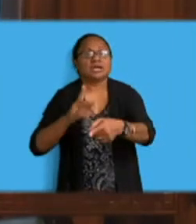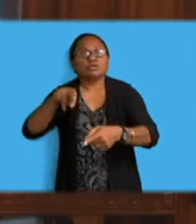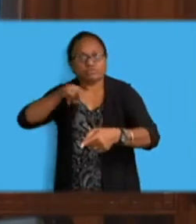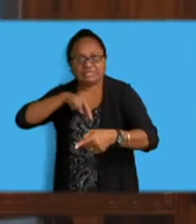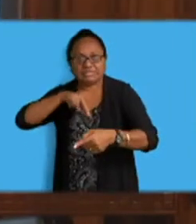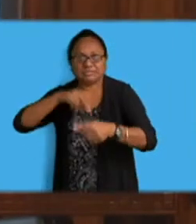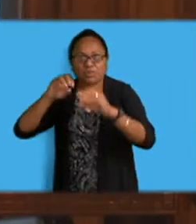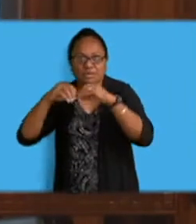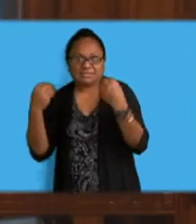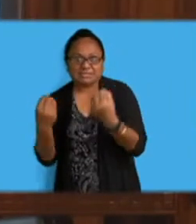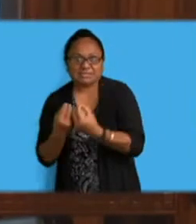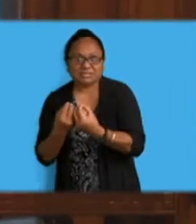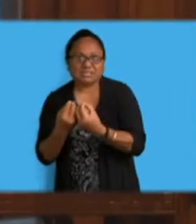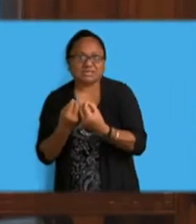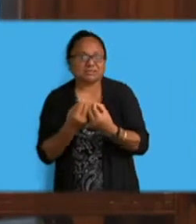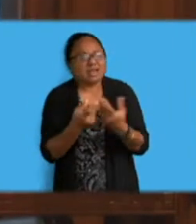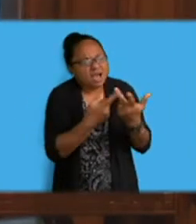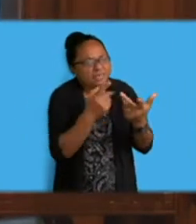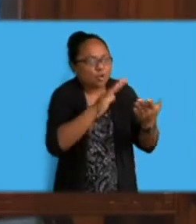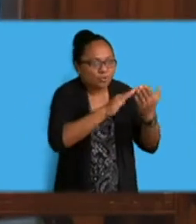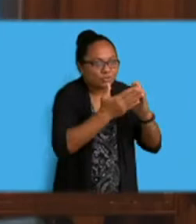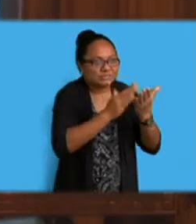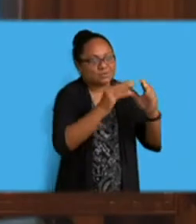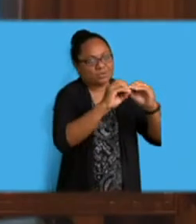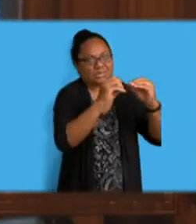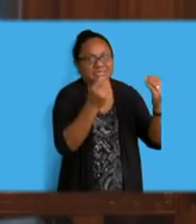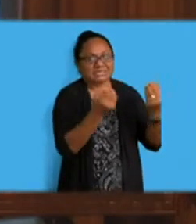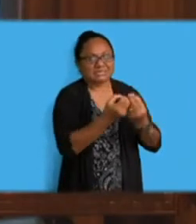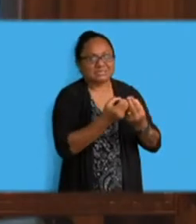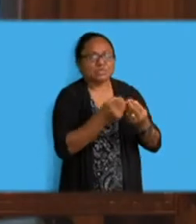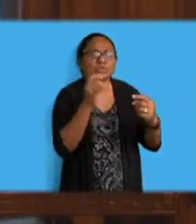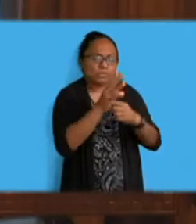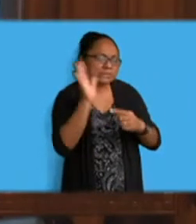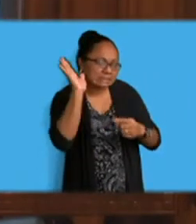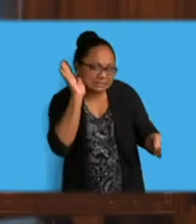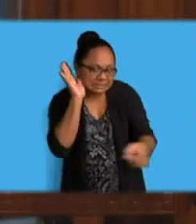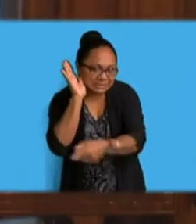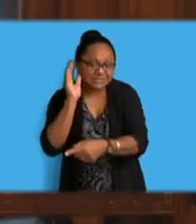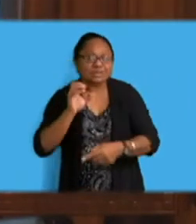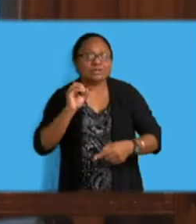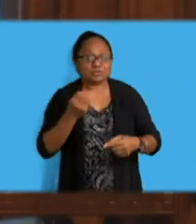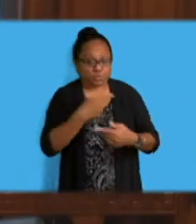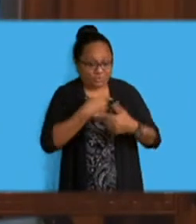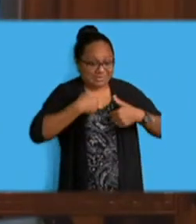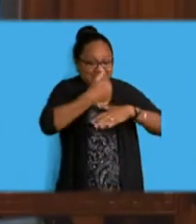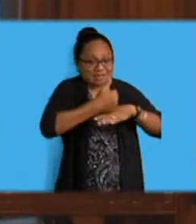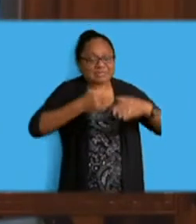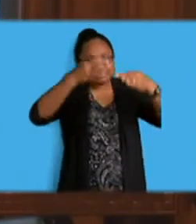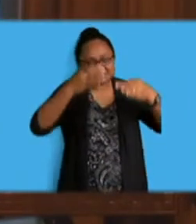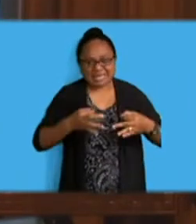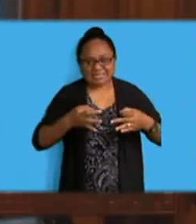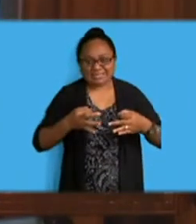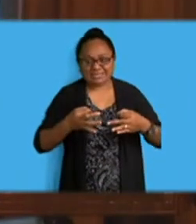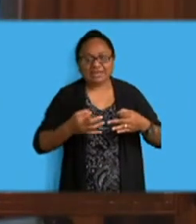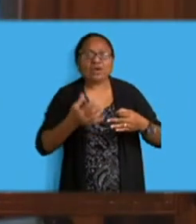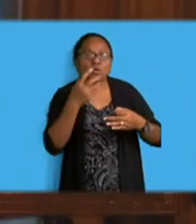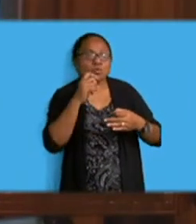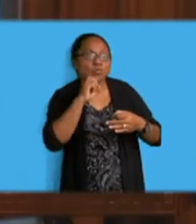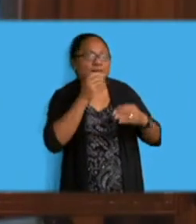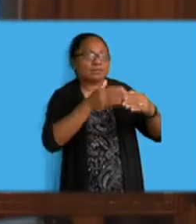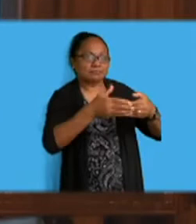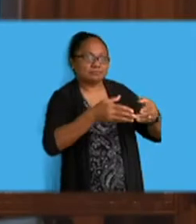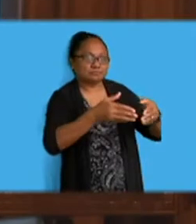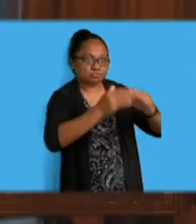Honorable Deputy Speaker, we have decided that we will give them a greater involvement by establishing a Secretariat of National Council of School